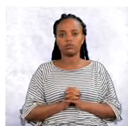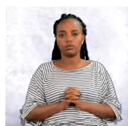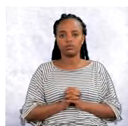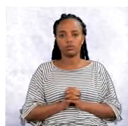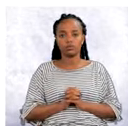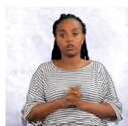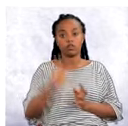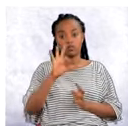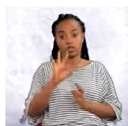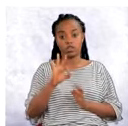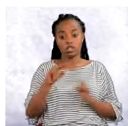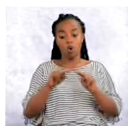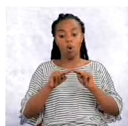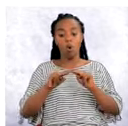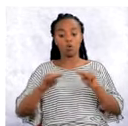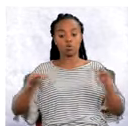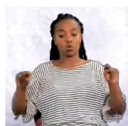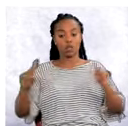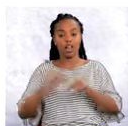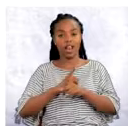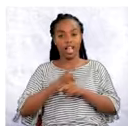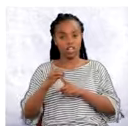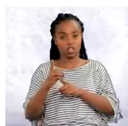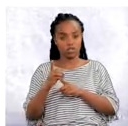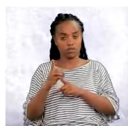since the focus are of horizontal direction,